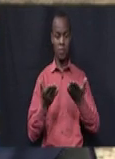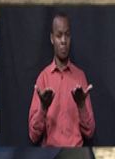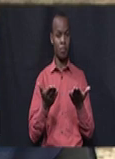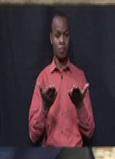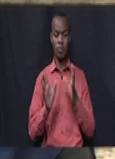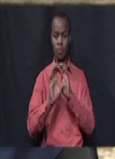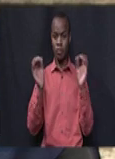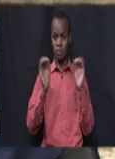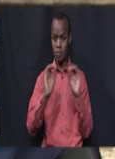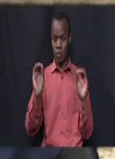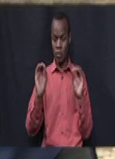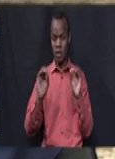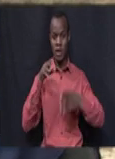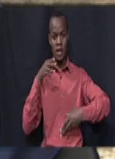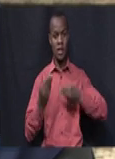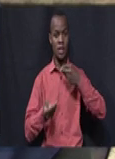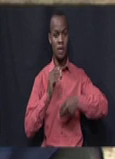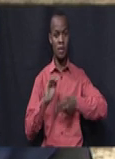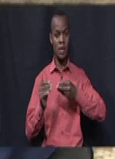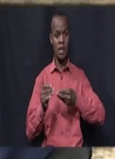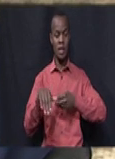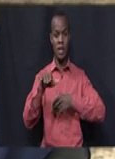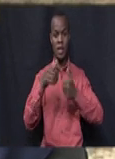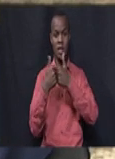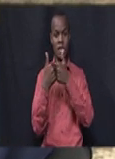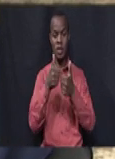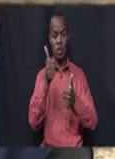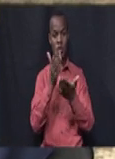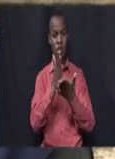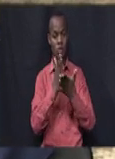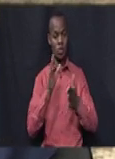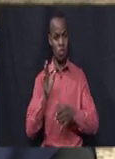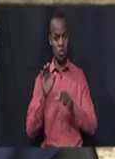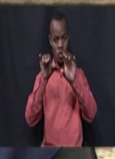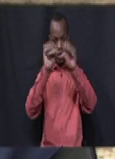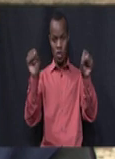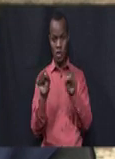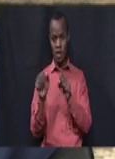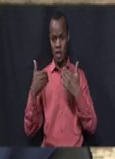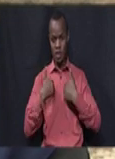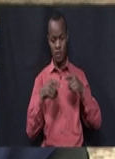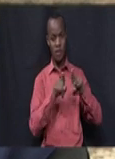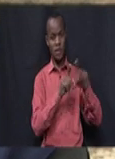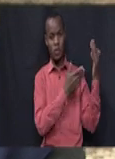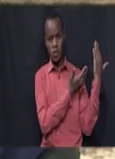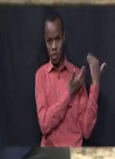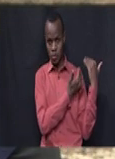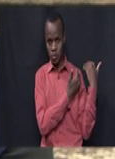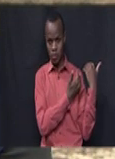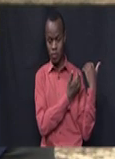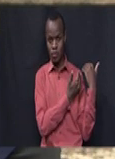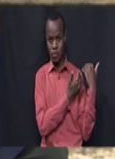disabilities. Disabilities are the barriers put across by the society. And we are hoping that someday soon,